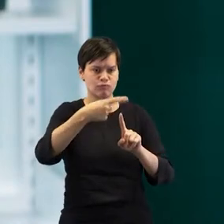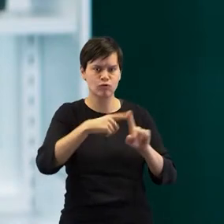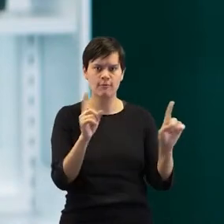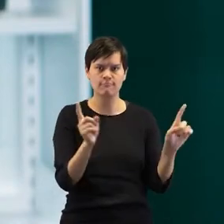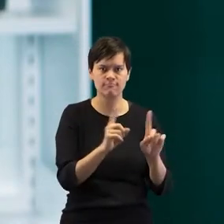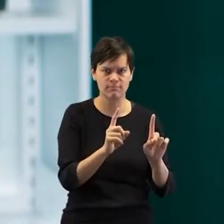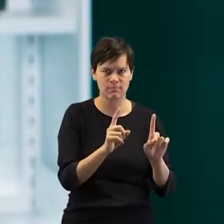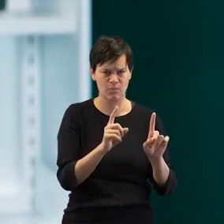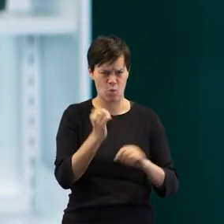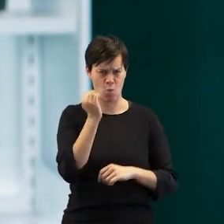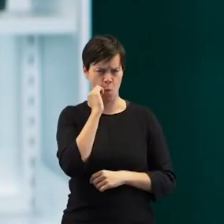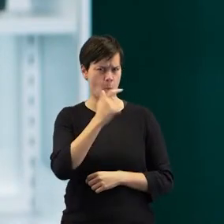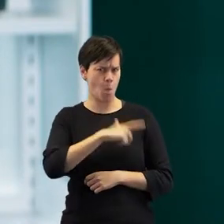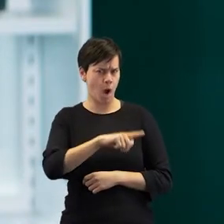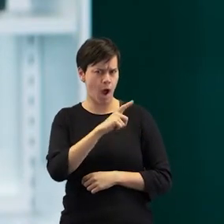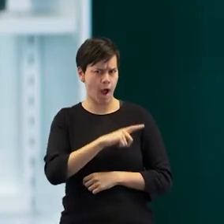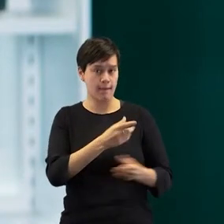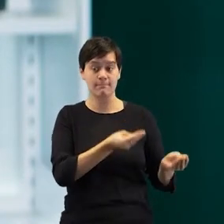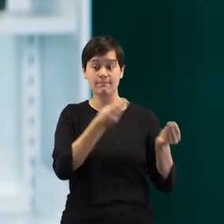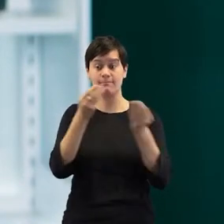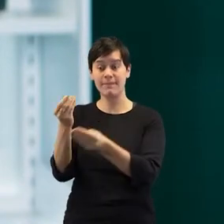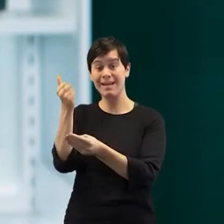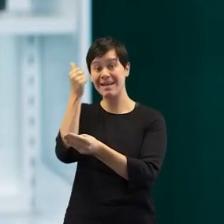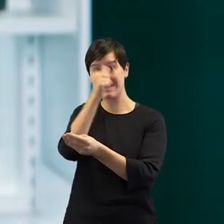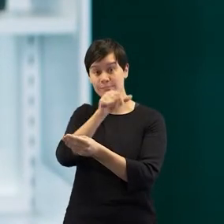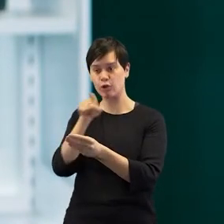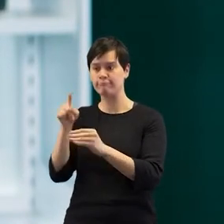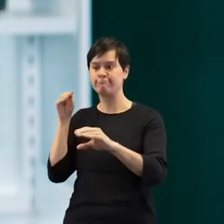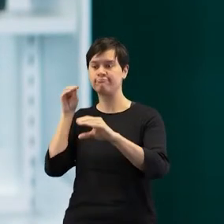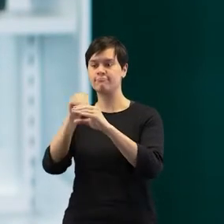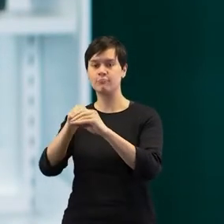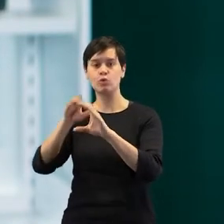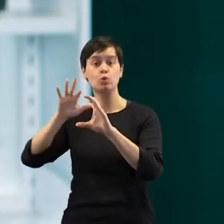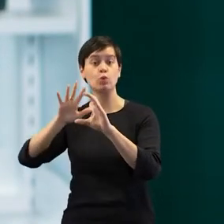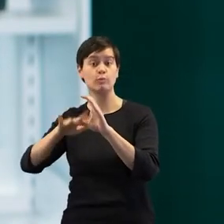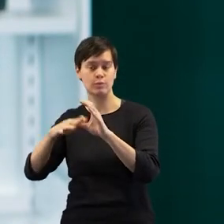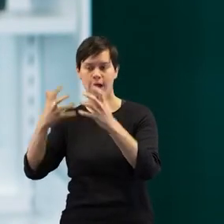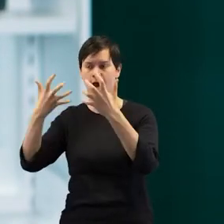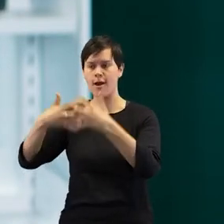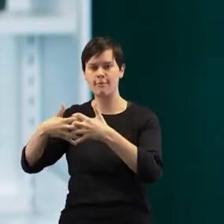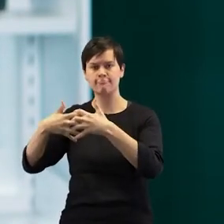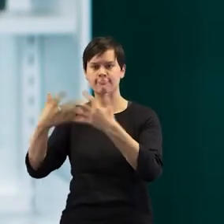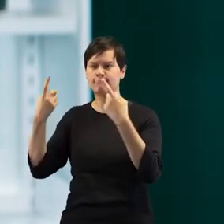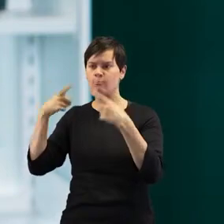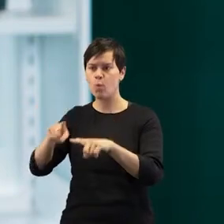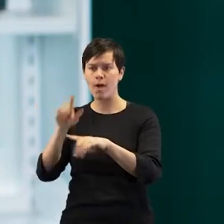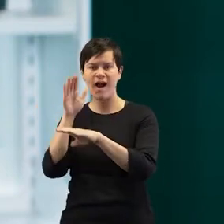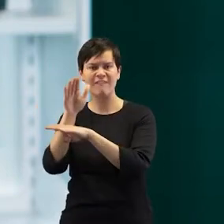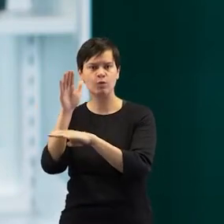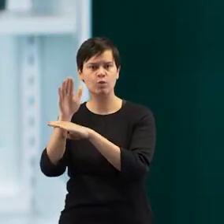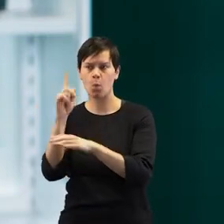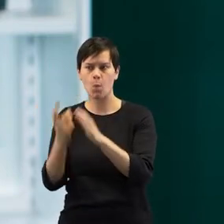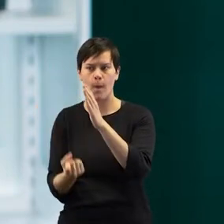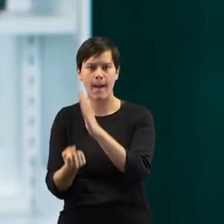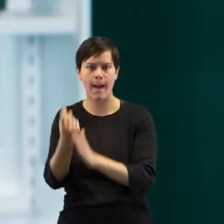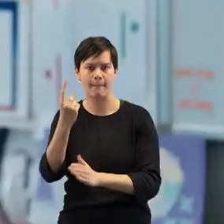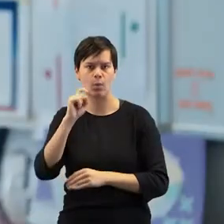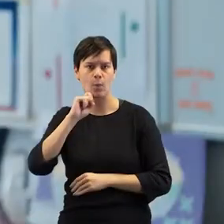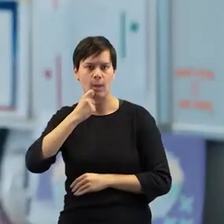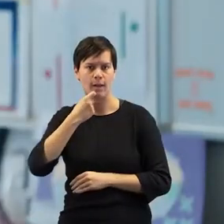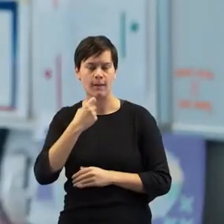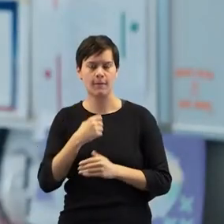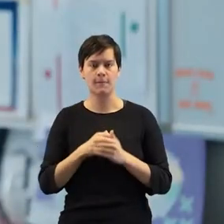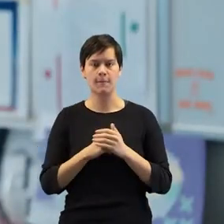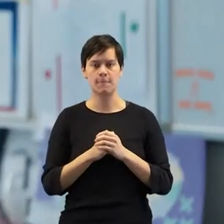start saying, well, we can put these numbers into our models and see what's the response of the ice sheet to warming an ocean by a couple of degrees Celsius.